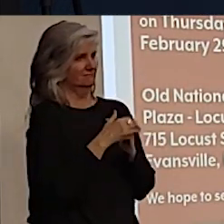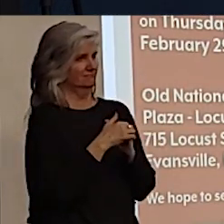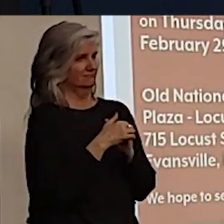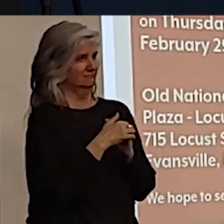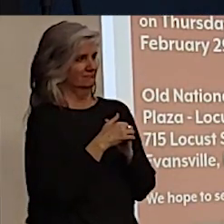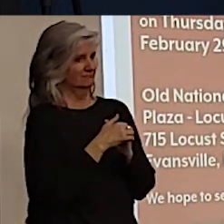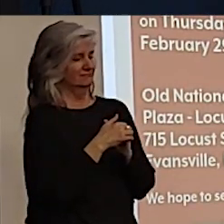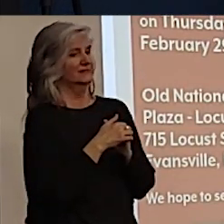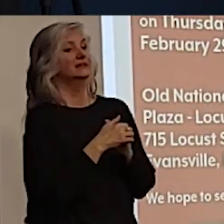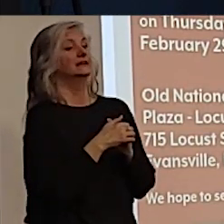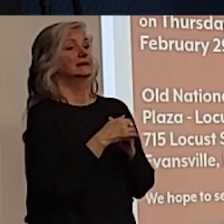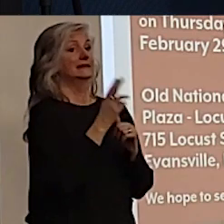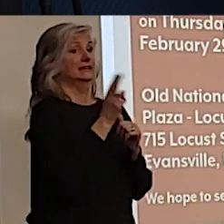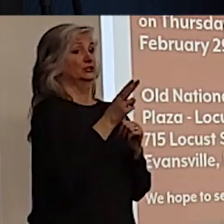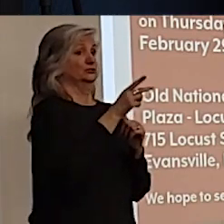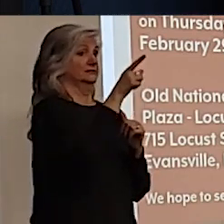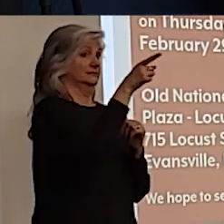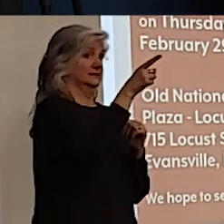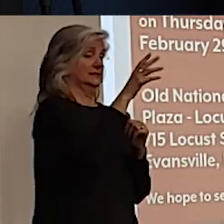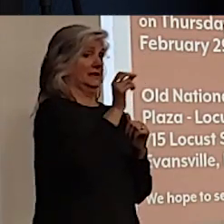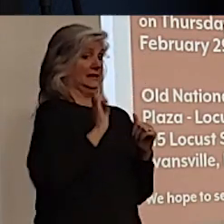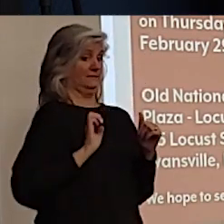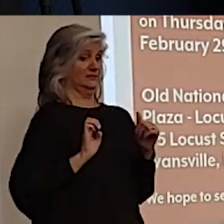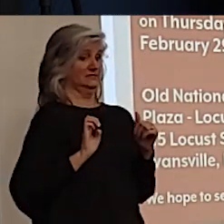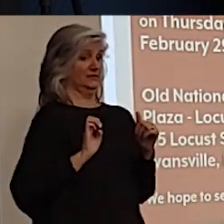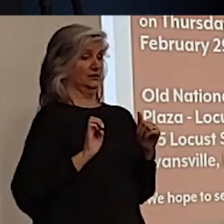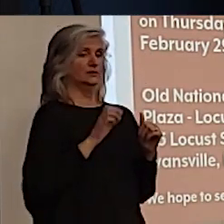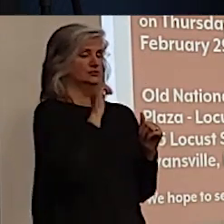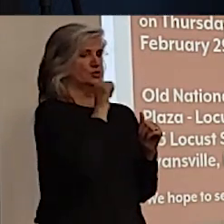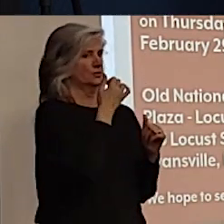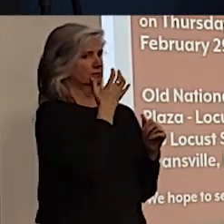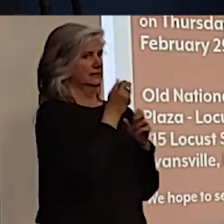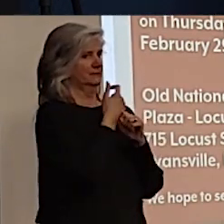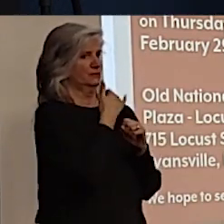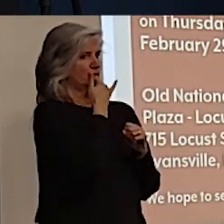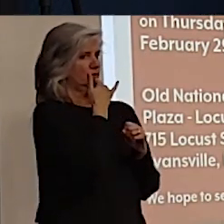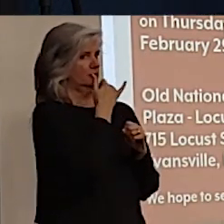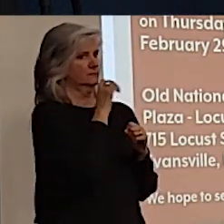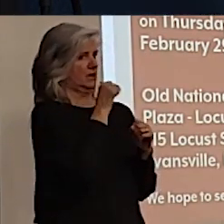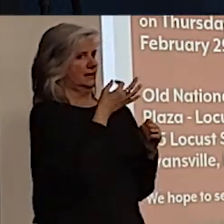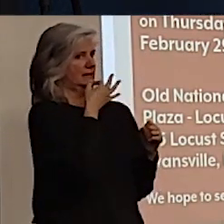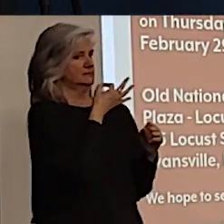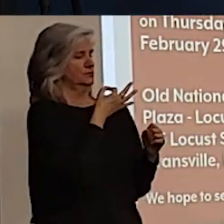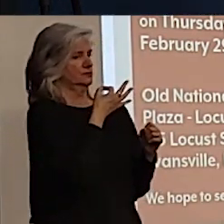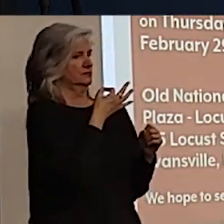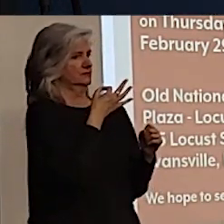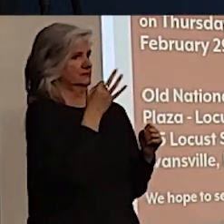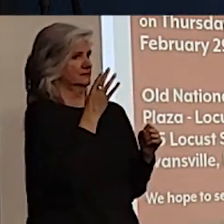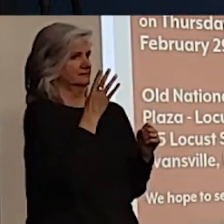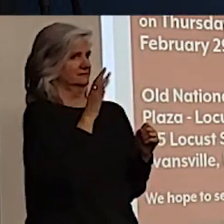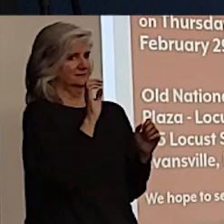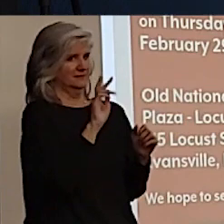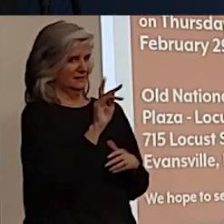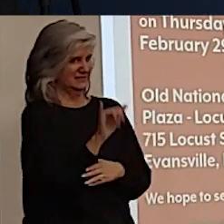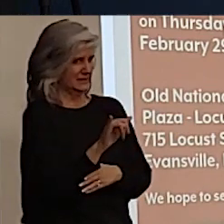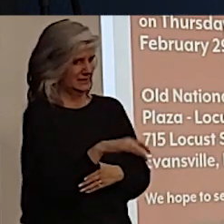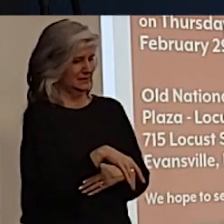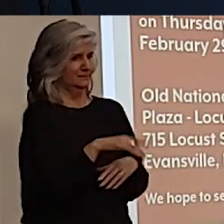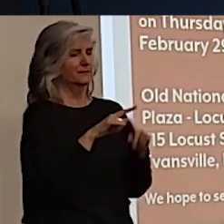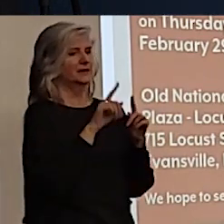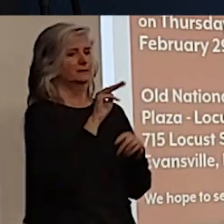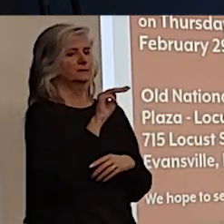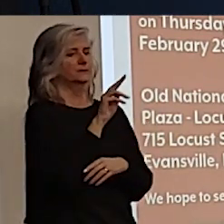issues between Henderson and Evansville, don't get me wrong, I'm not an expert on Kentucky utilities, but I believe Henderson's a municipal